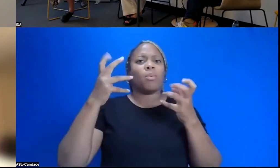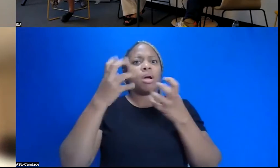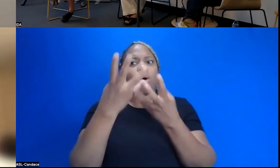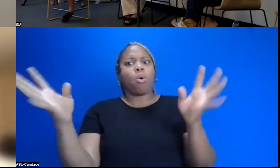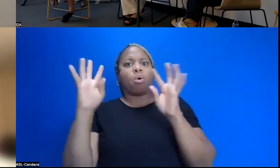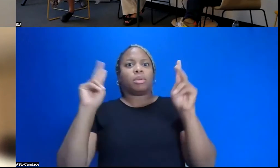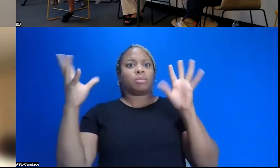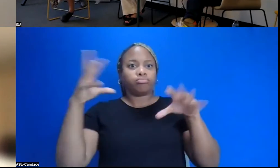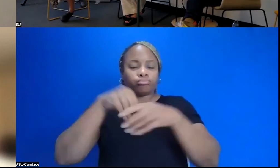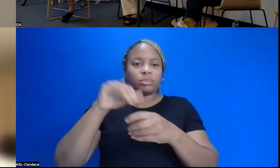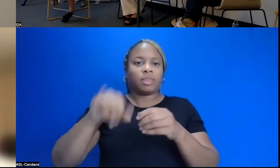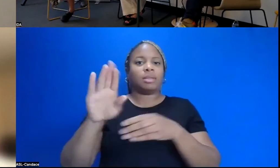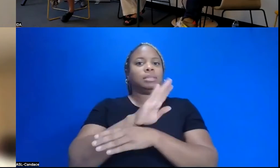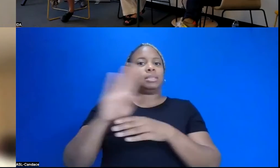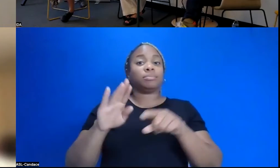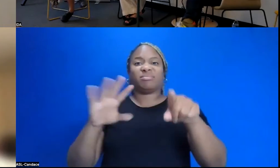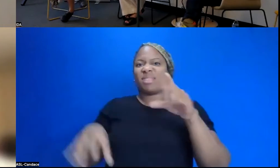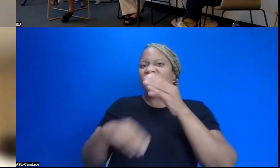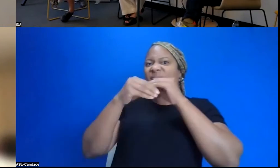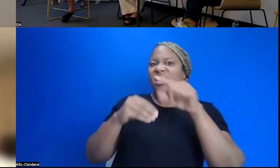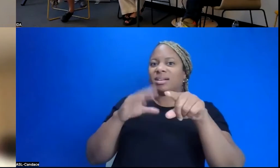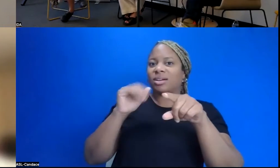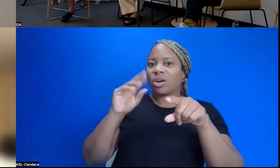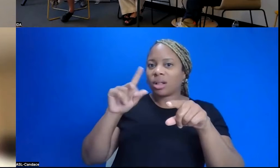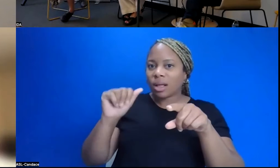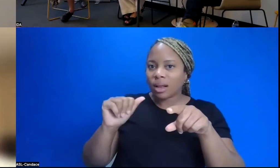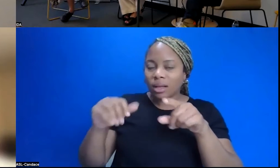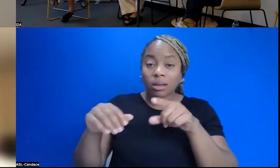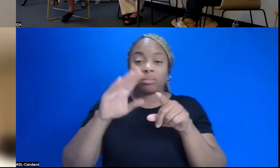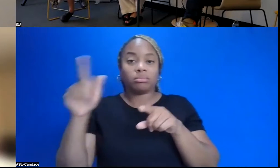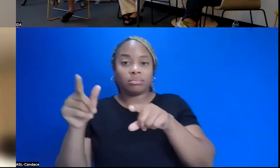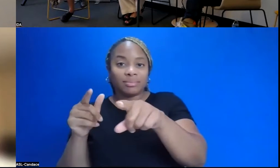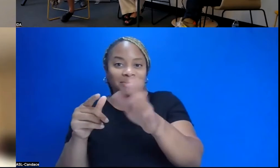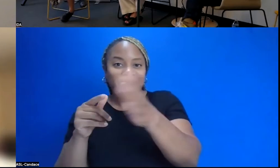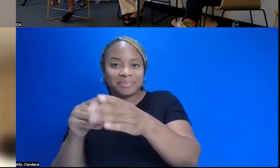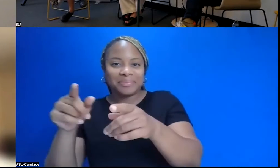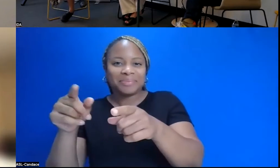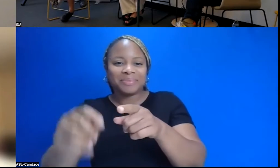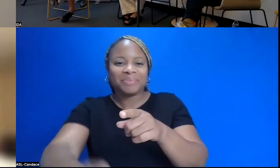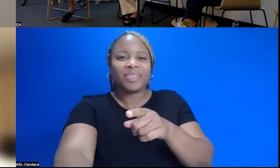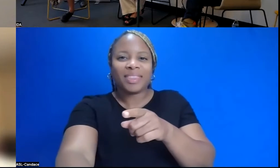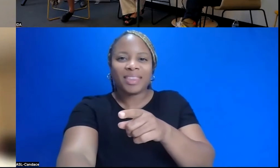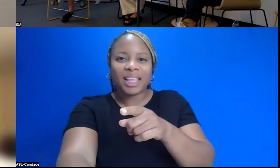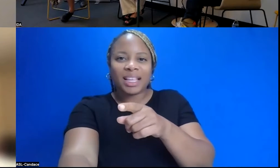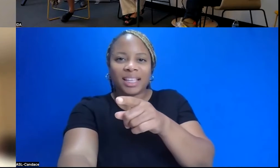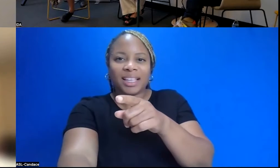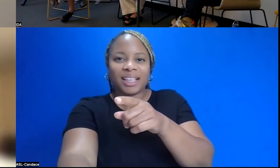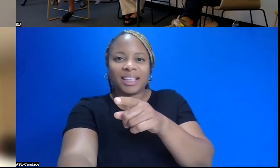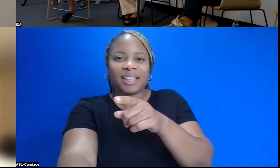industry. And this is really quickly, I want to add add. Person in our committee, Yeah. which is Susan, who I think in the interest of keeping